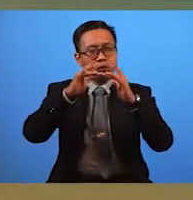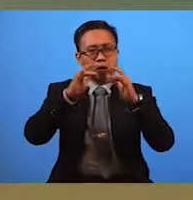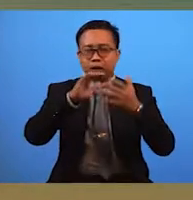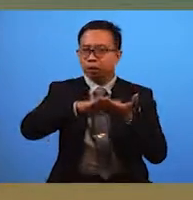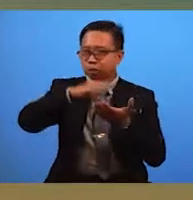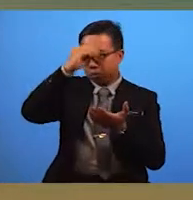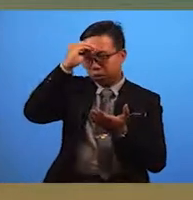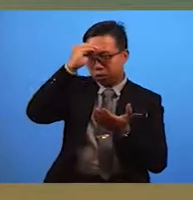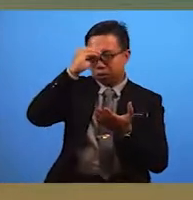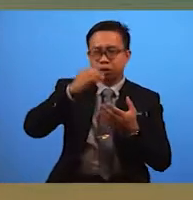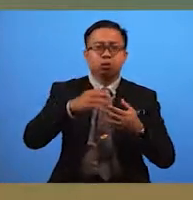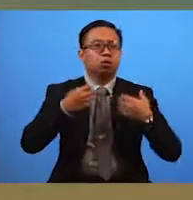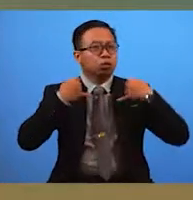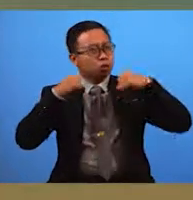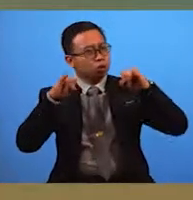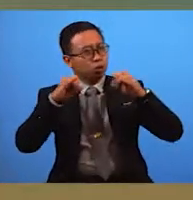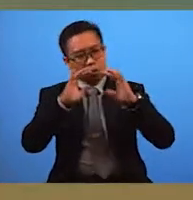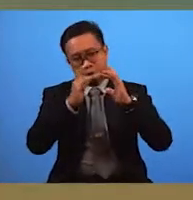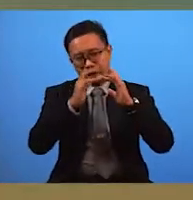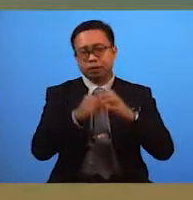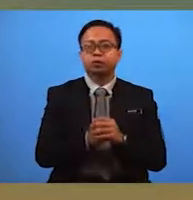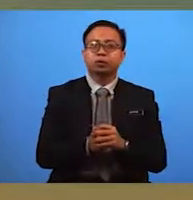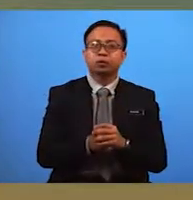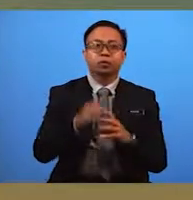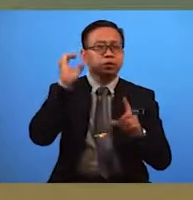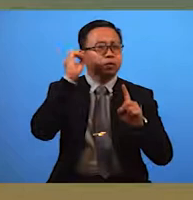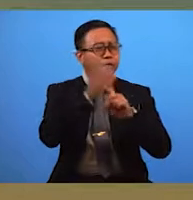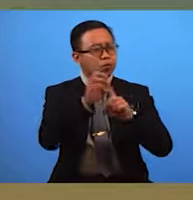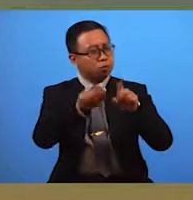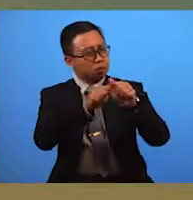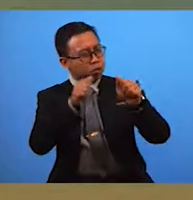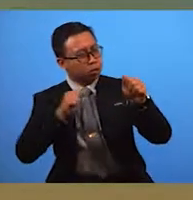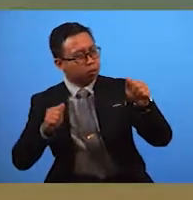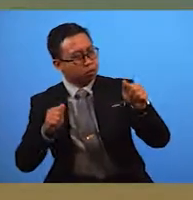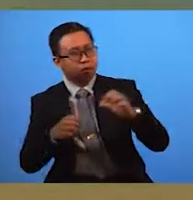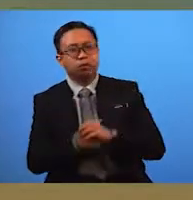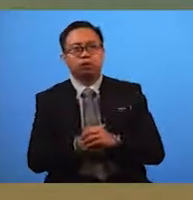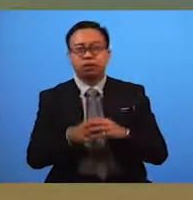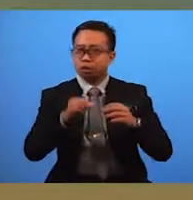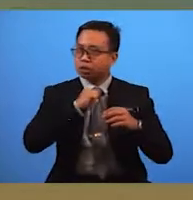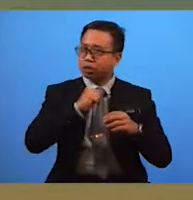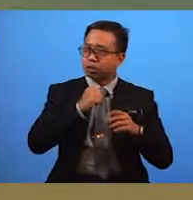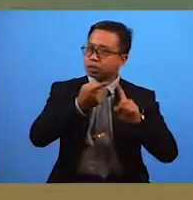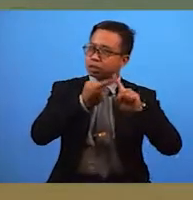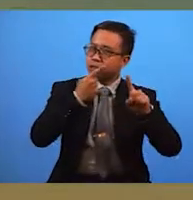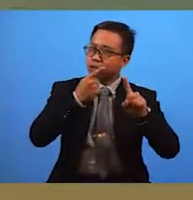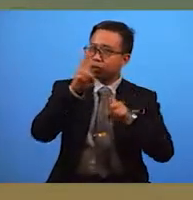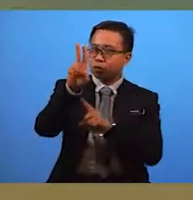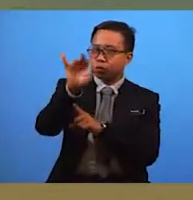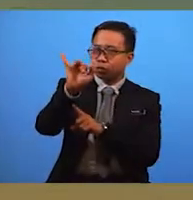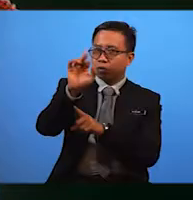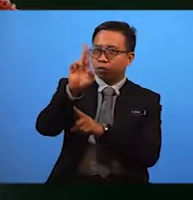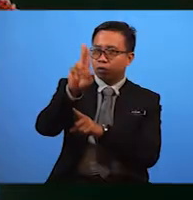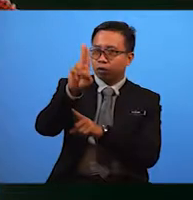online shopping. Purpose? To avoid movement and to protect oneself from being infected by the virus.